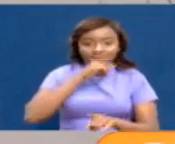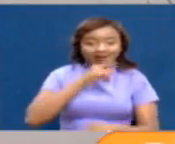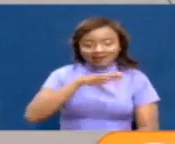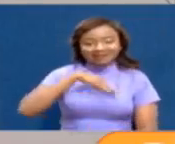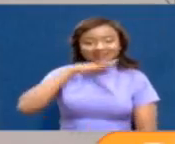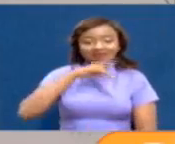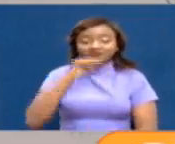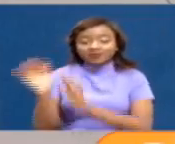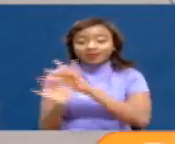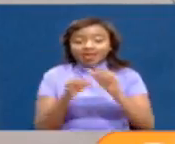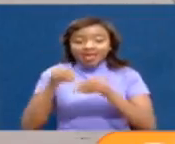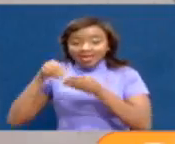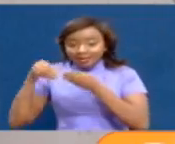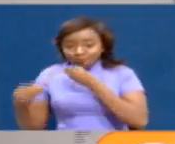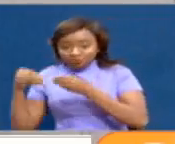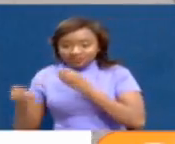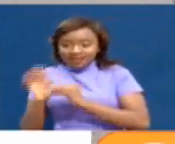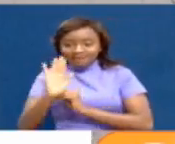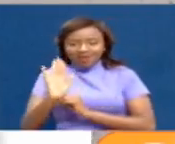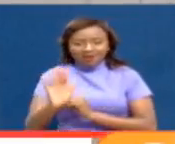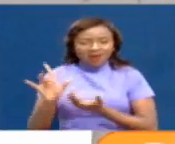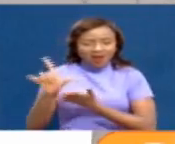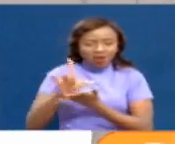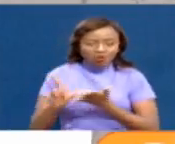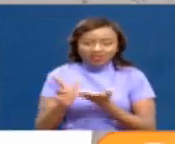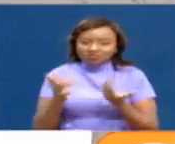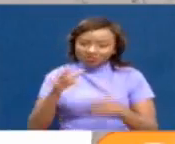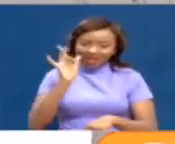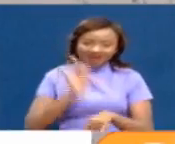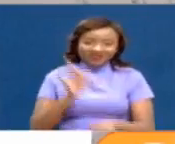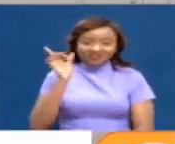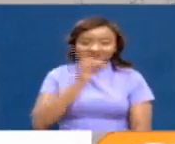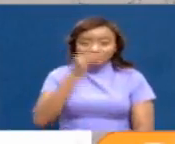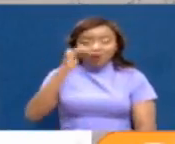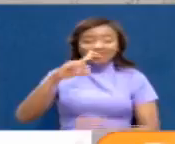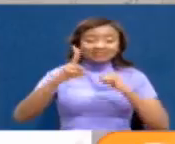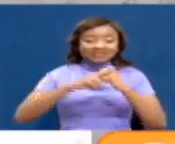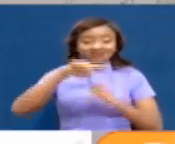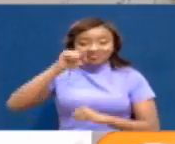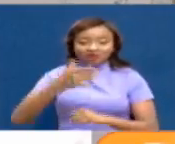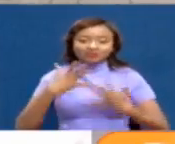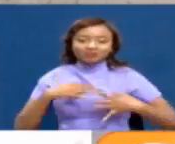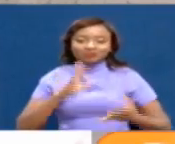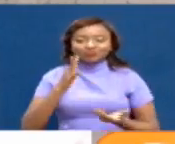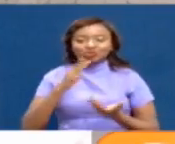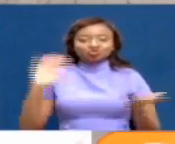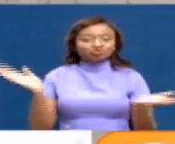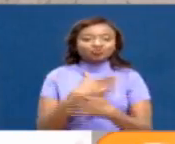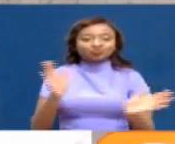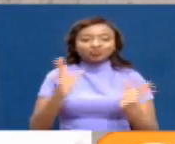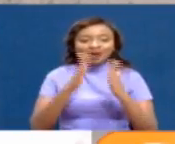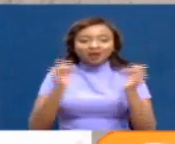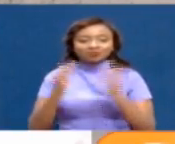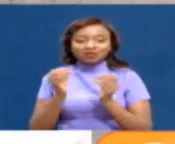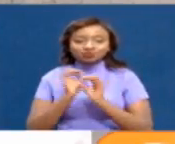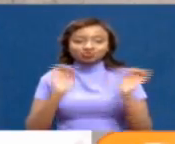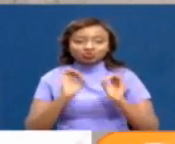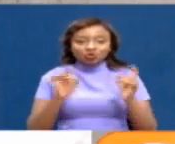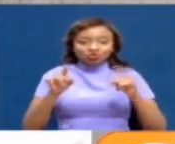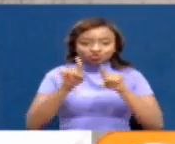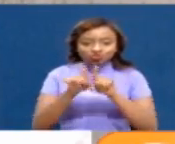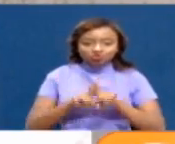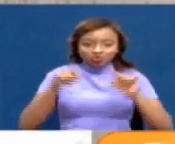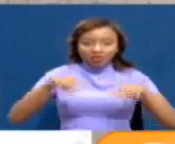In Busia, Hajula location has been the most affected, with over 7,000 people displaced. Residents want the government